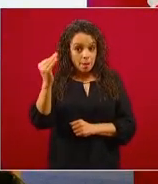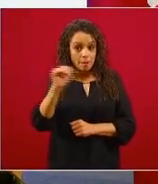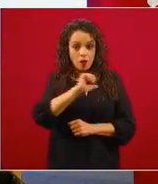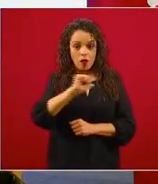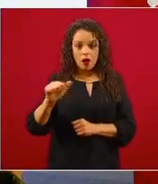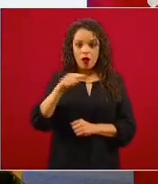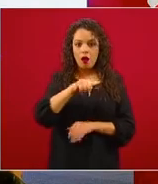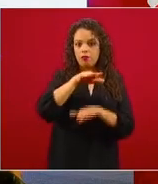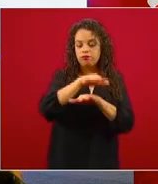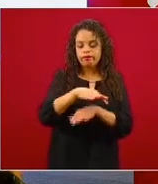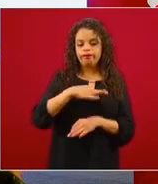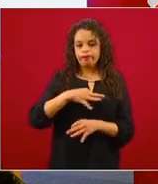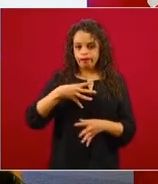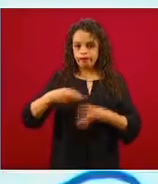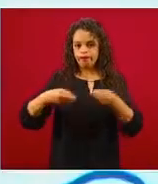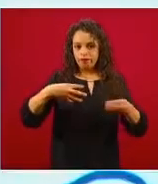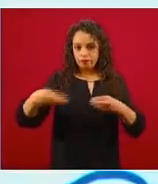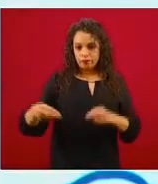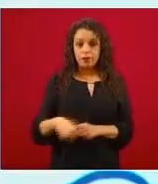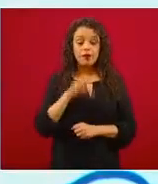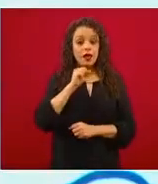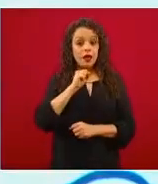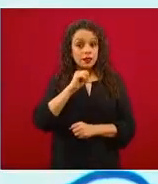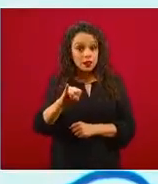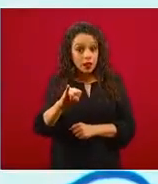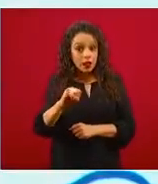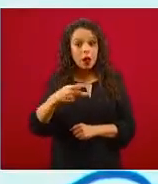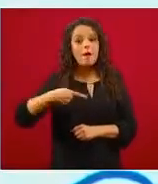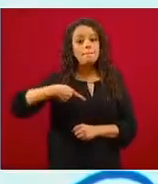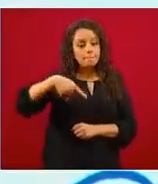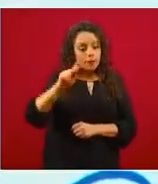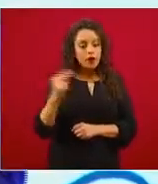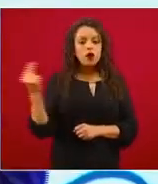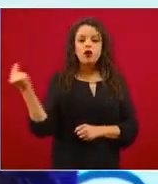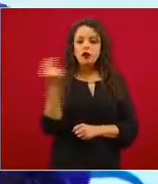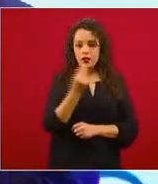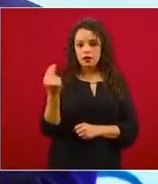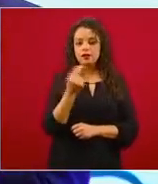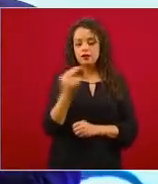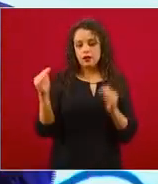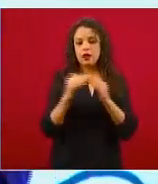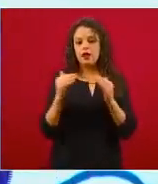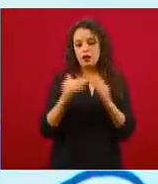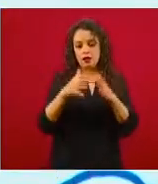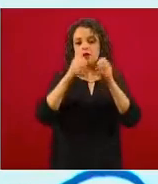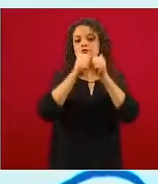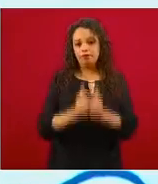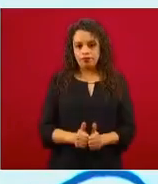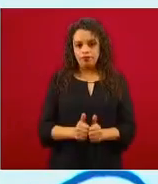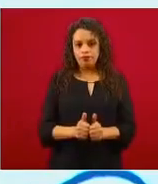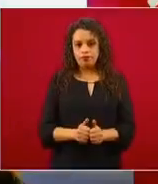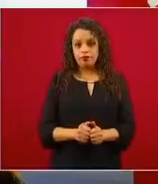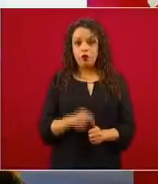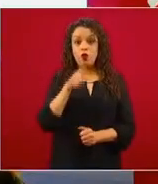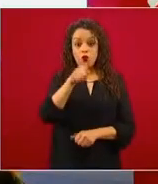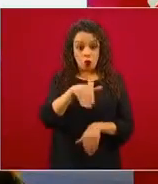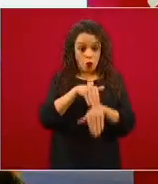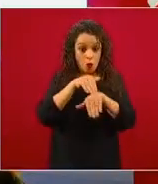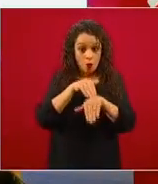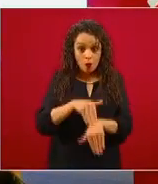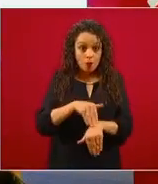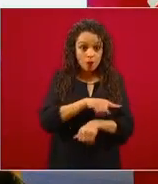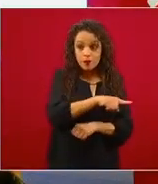point I would like to emphasize, and I will end with this, that this prediction that is currently being